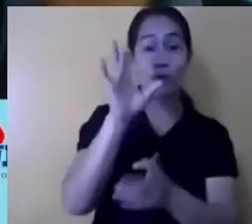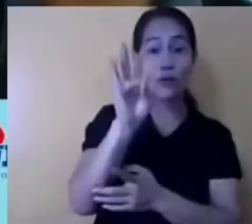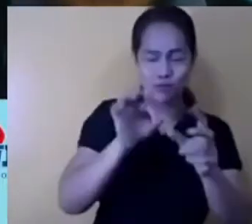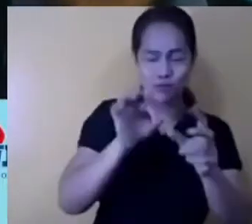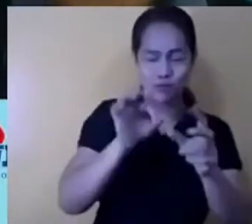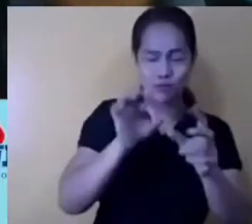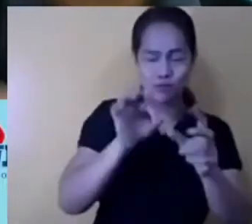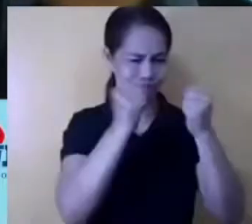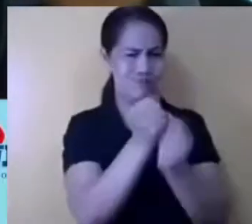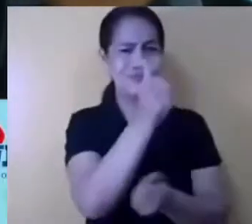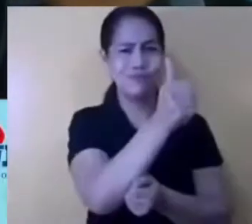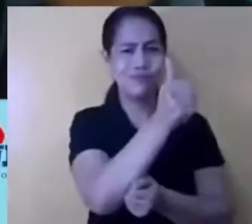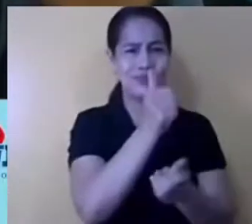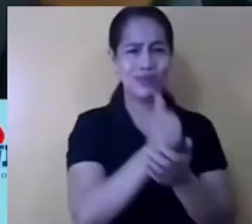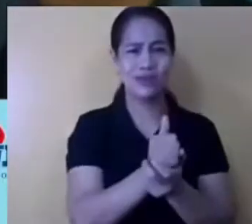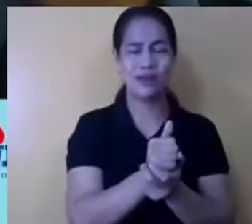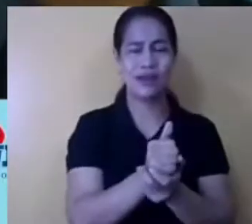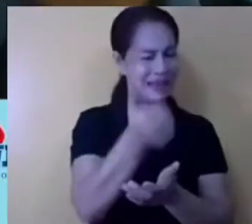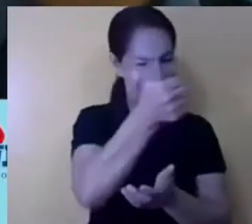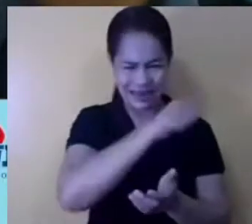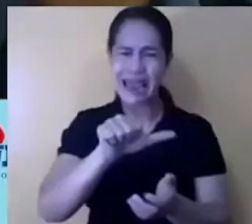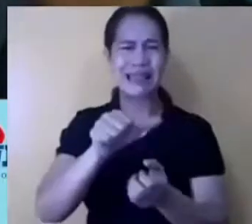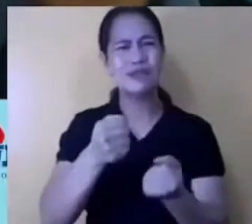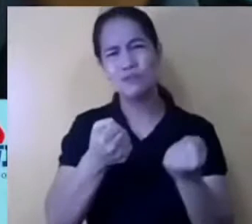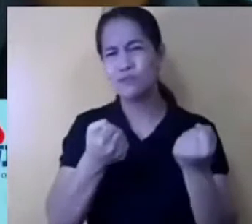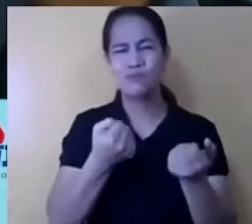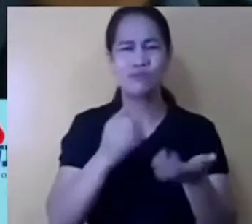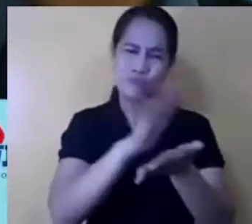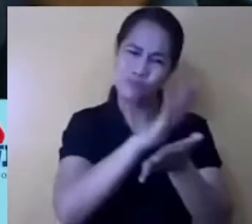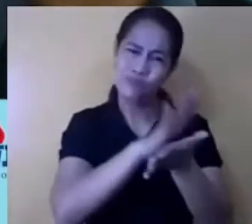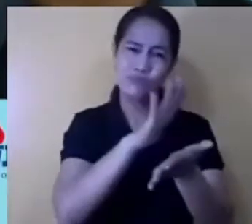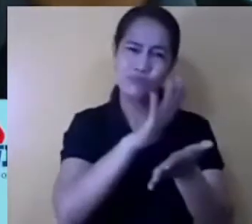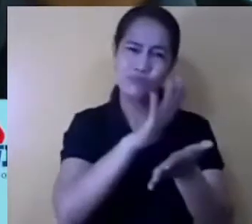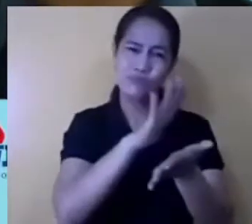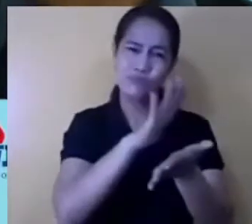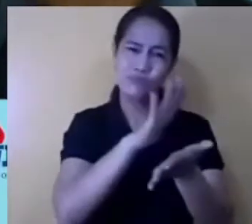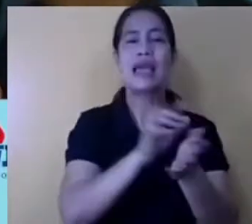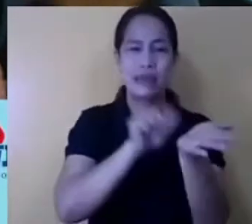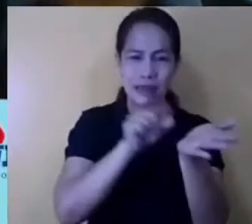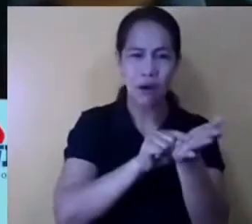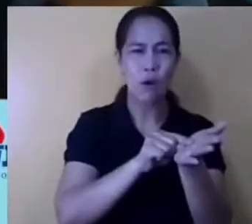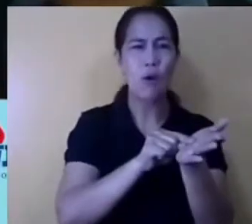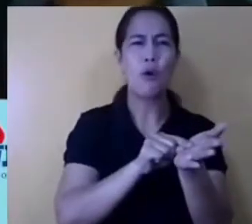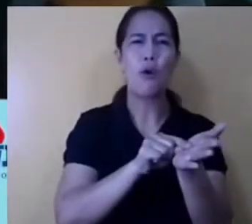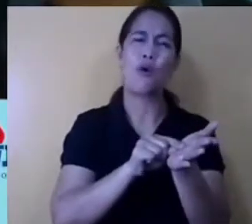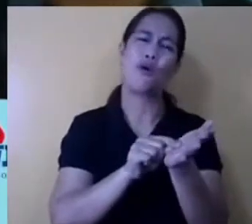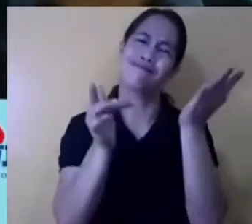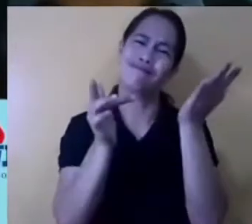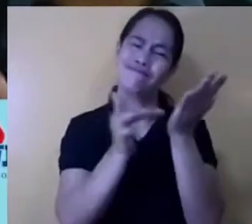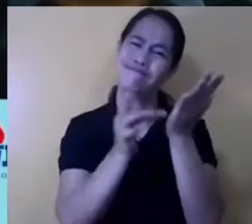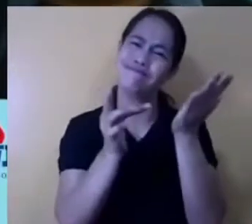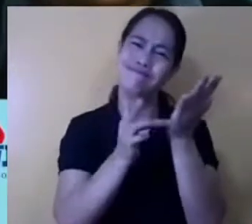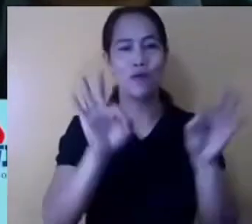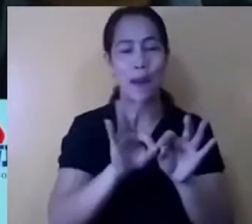A, any supplementary material, either in print or digital format, made by